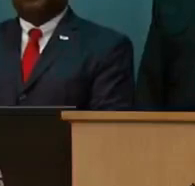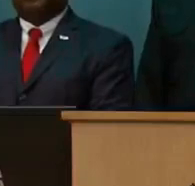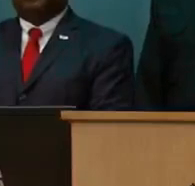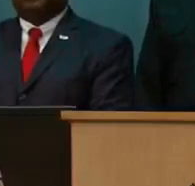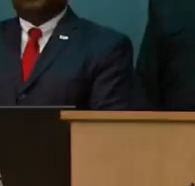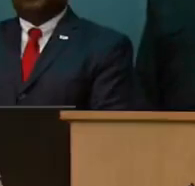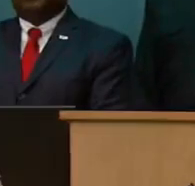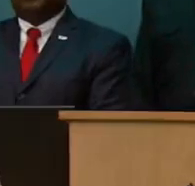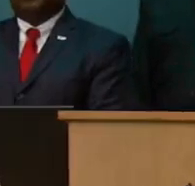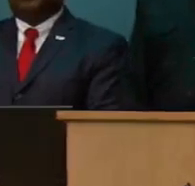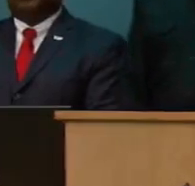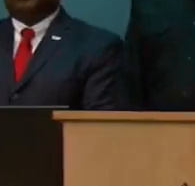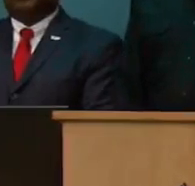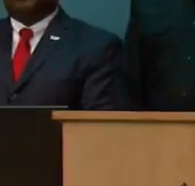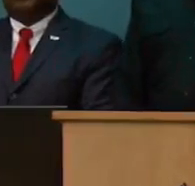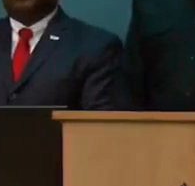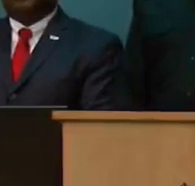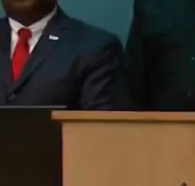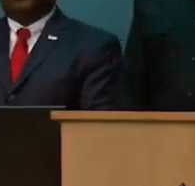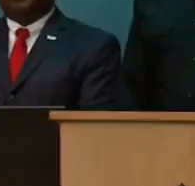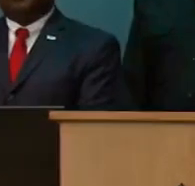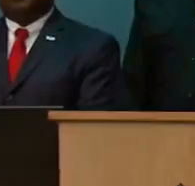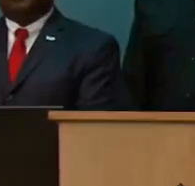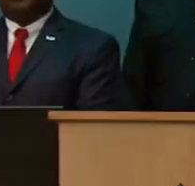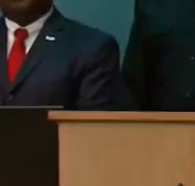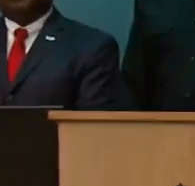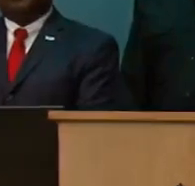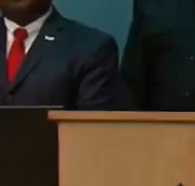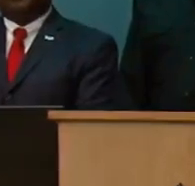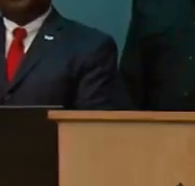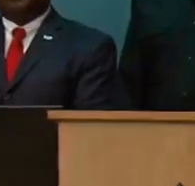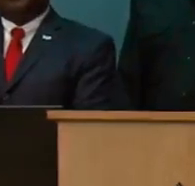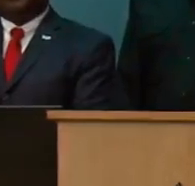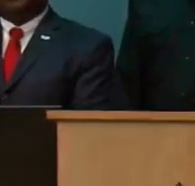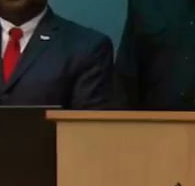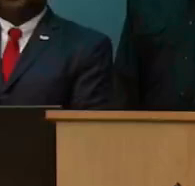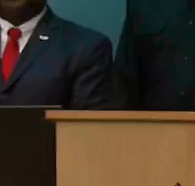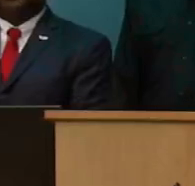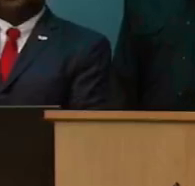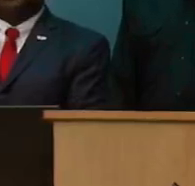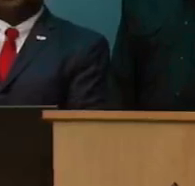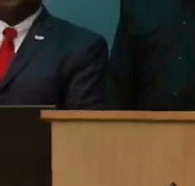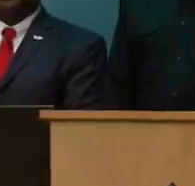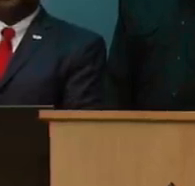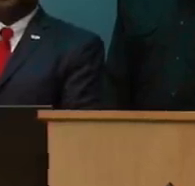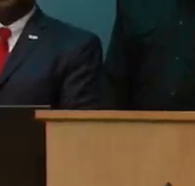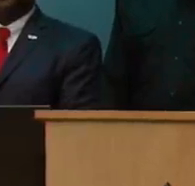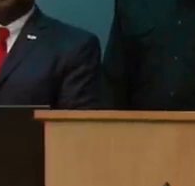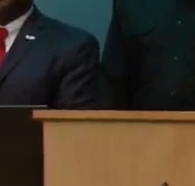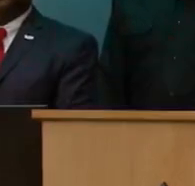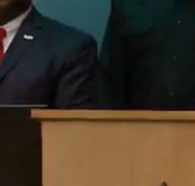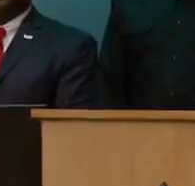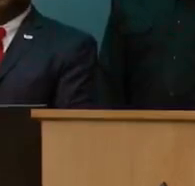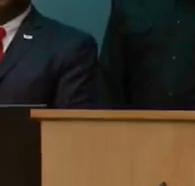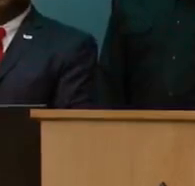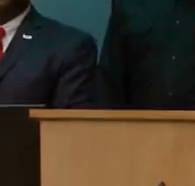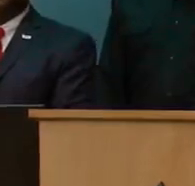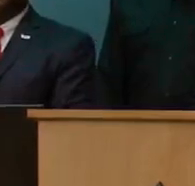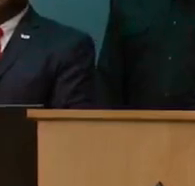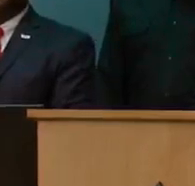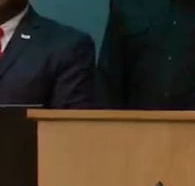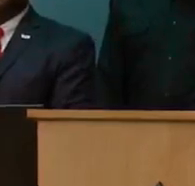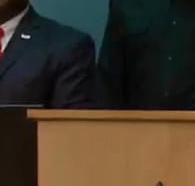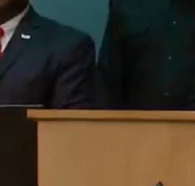is a monster. It's big and it's vicious. It is an extremely